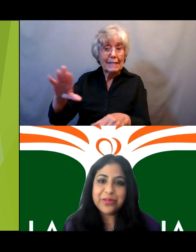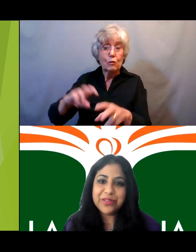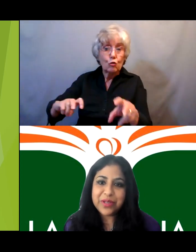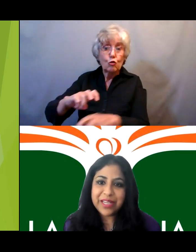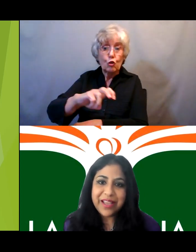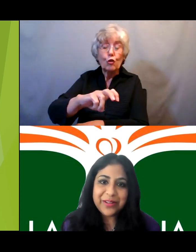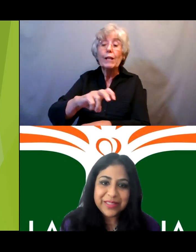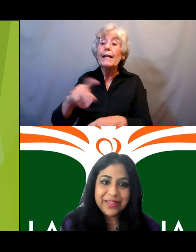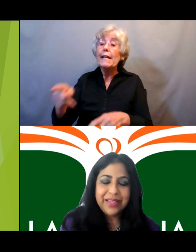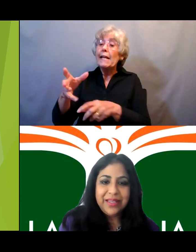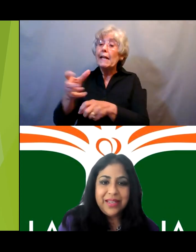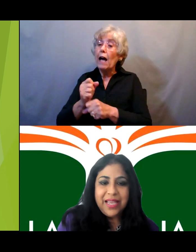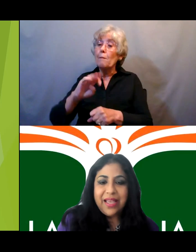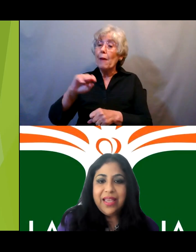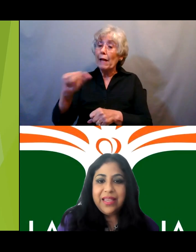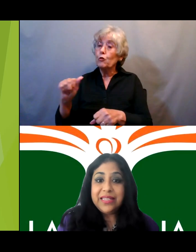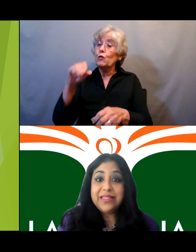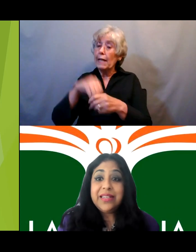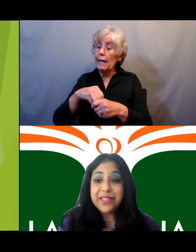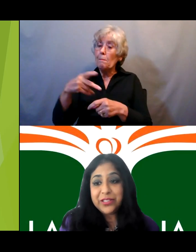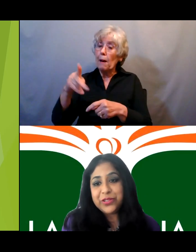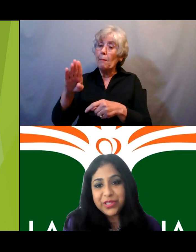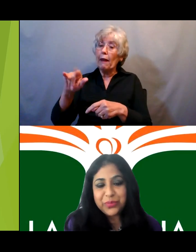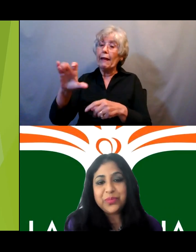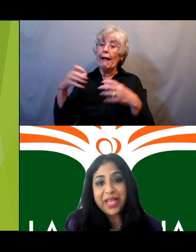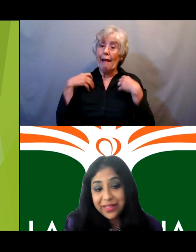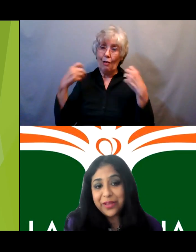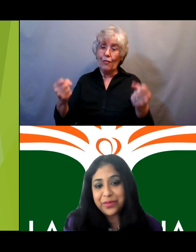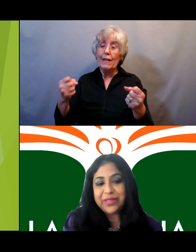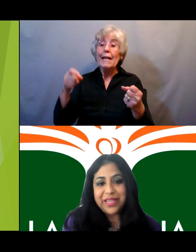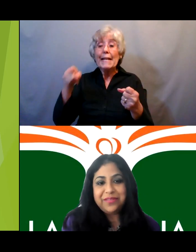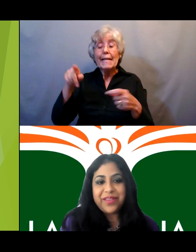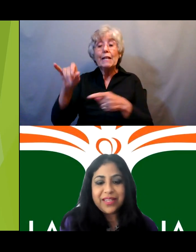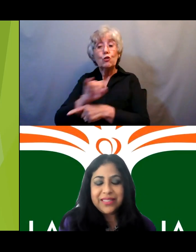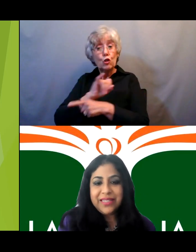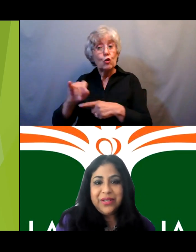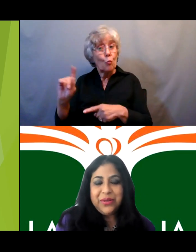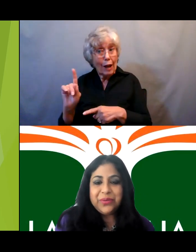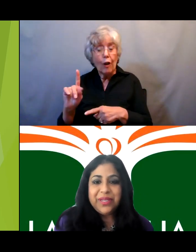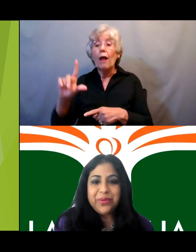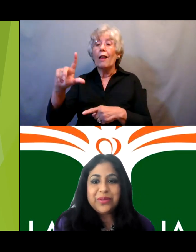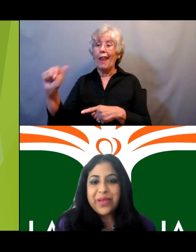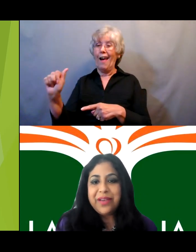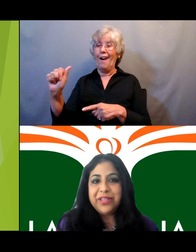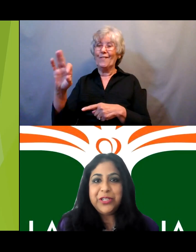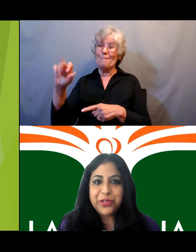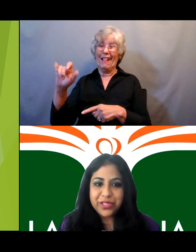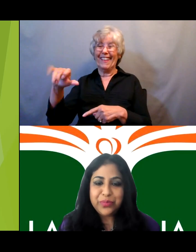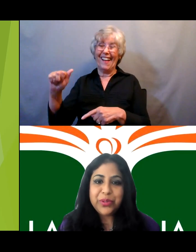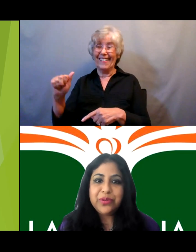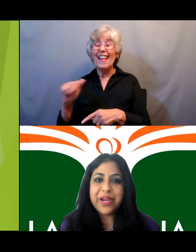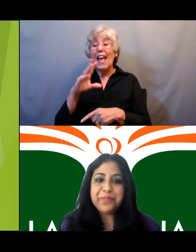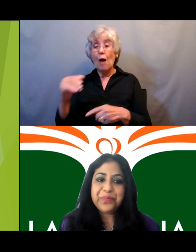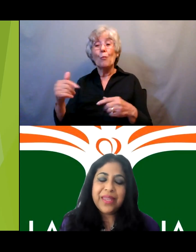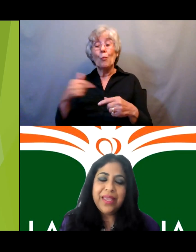his Master's of Public Health and did his internship at La Familia, in fact. We also have an